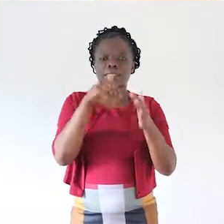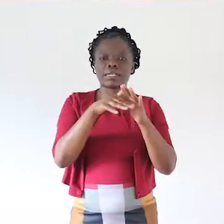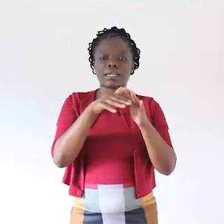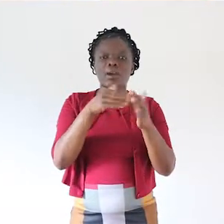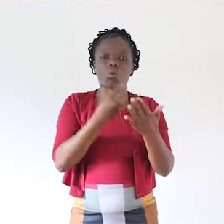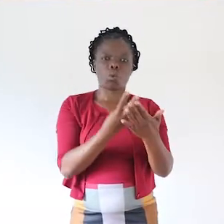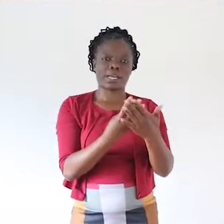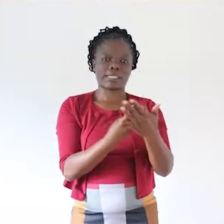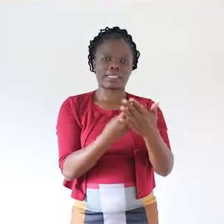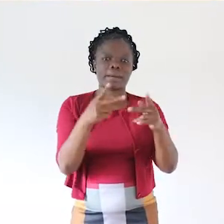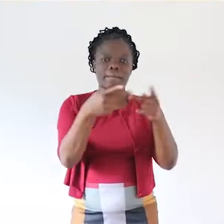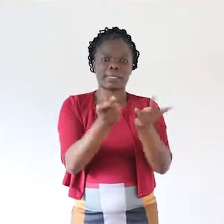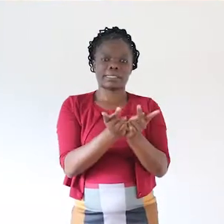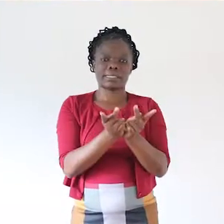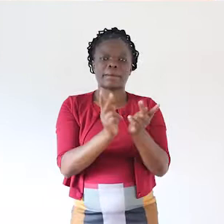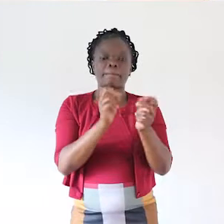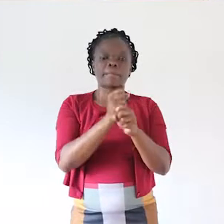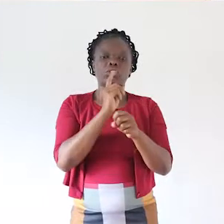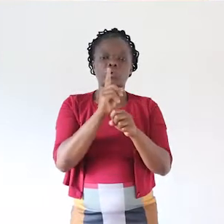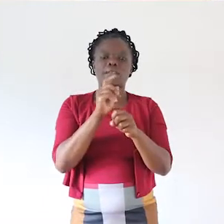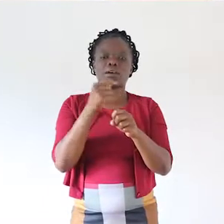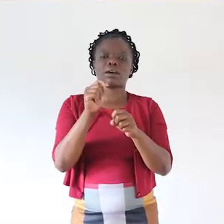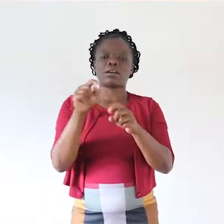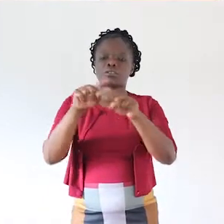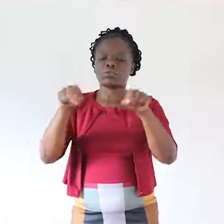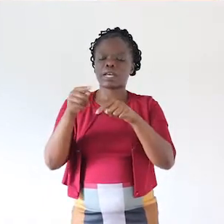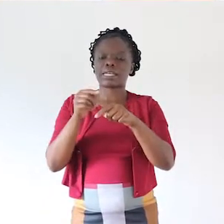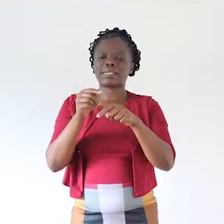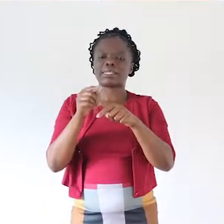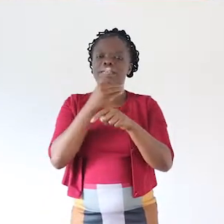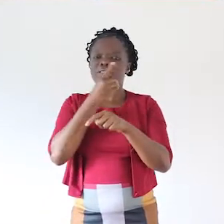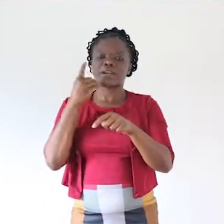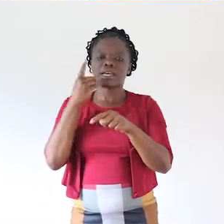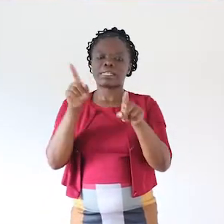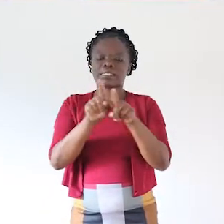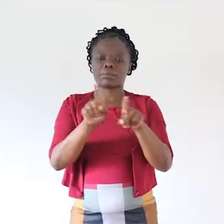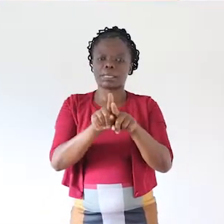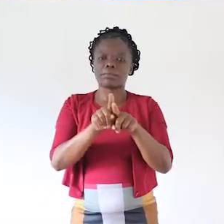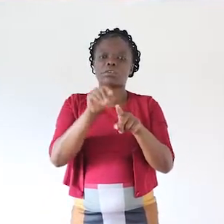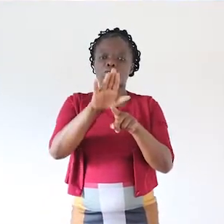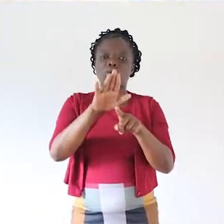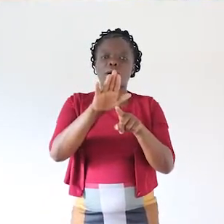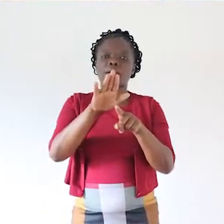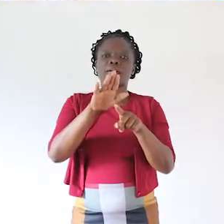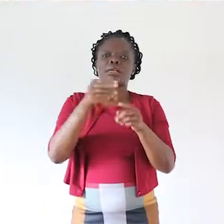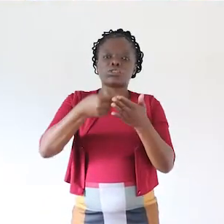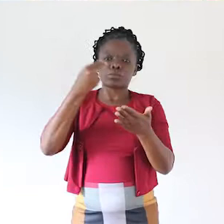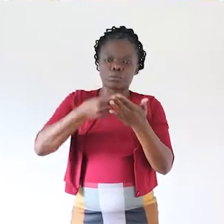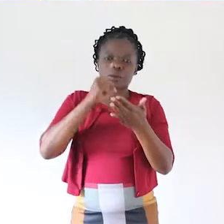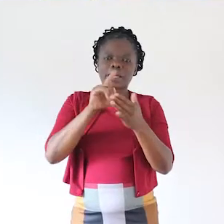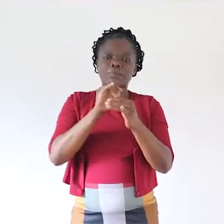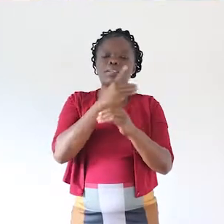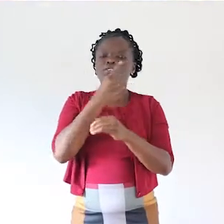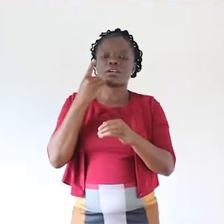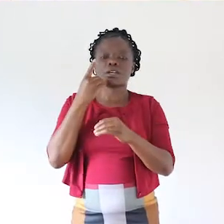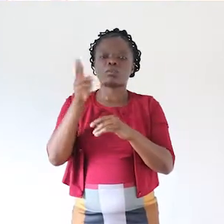dry, your sufuria is dry before you start the cooking, and also your spoon has to be dry before you start using it. So you use